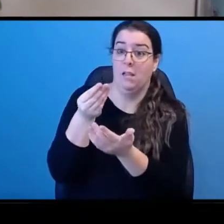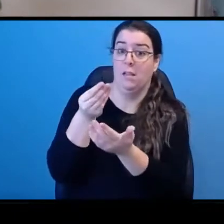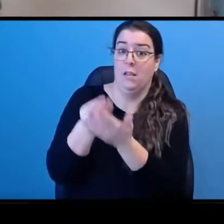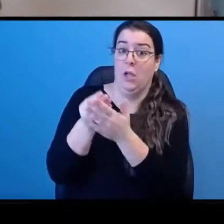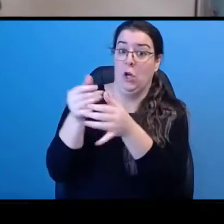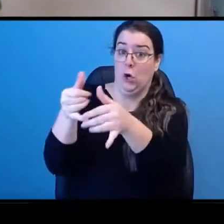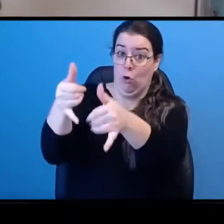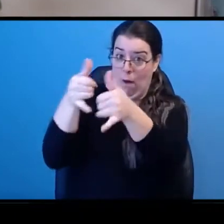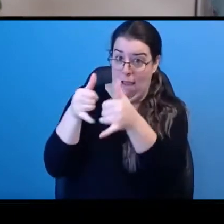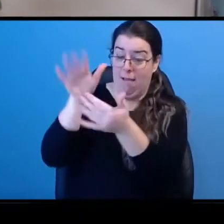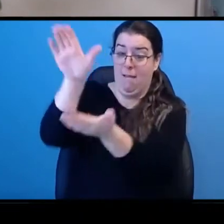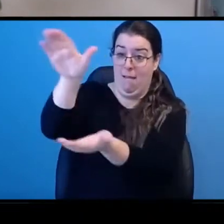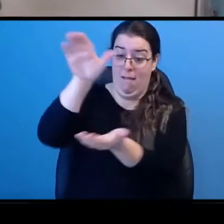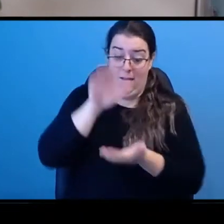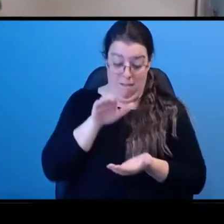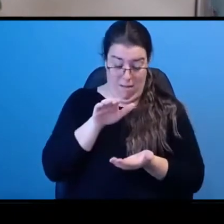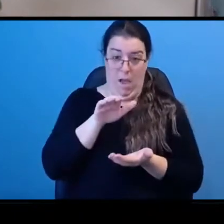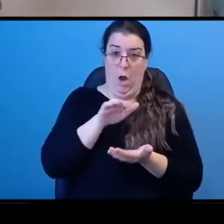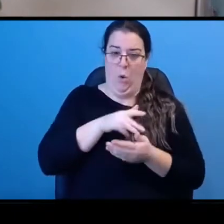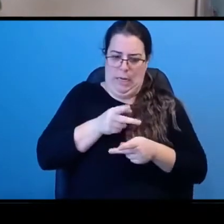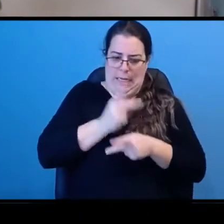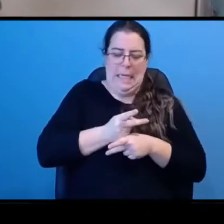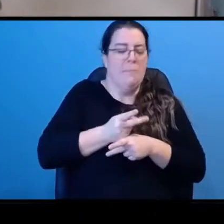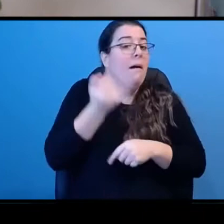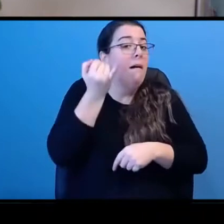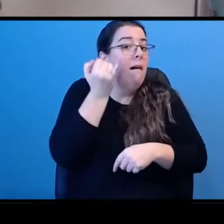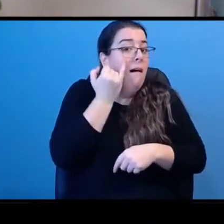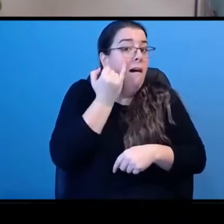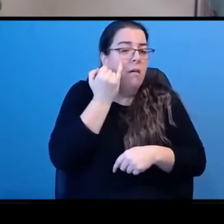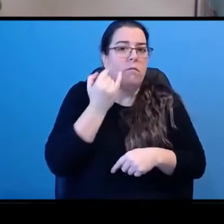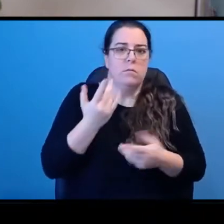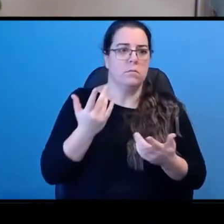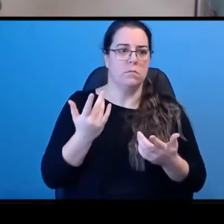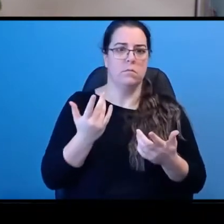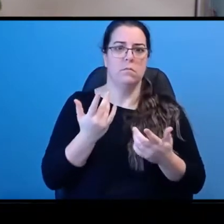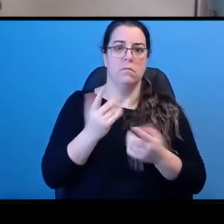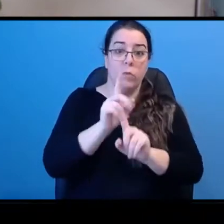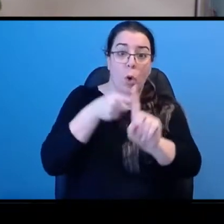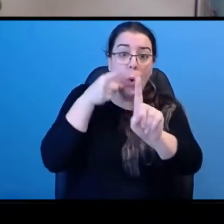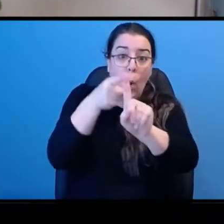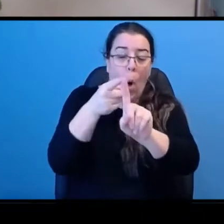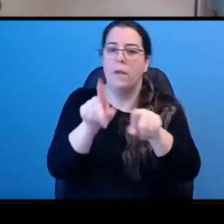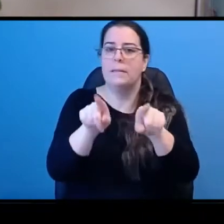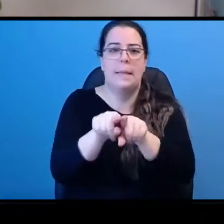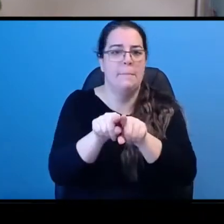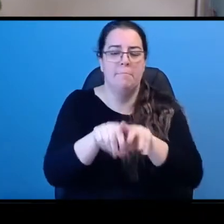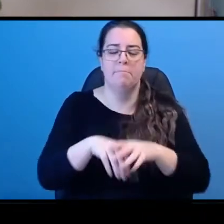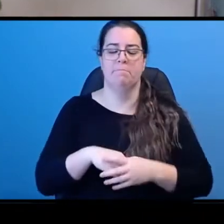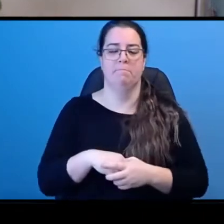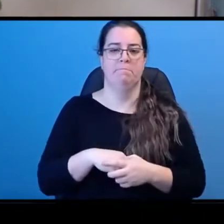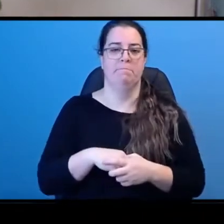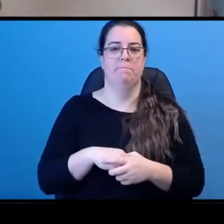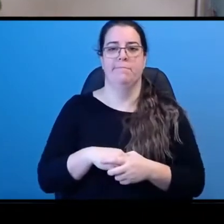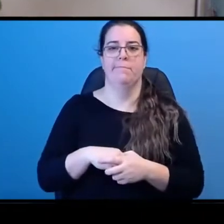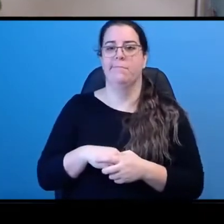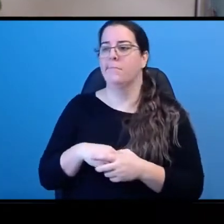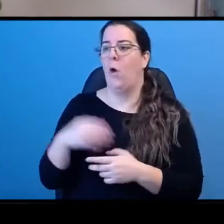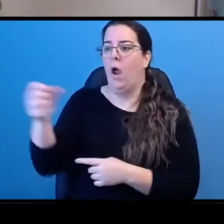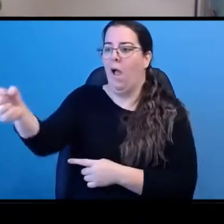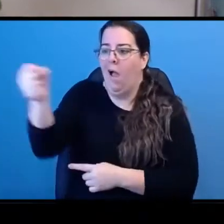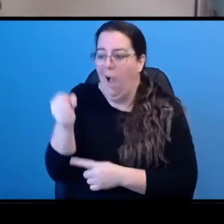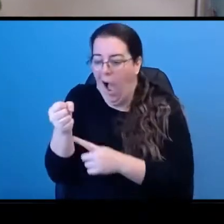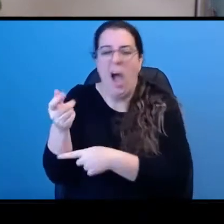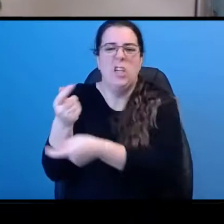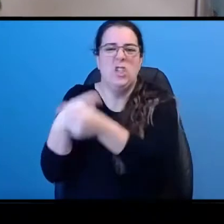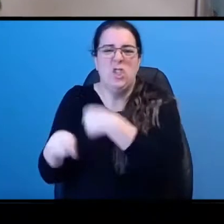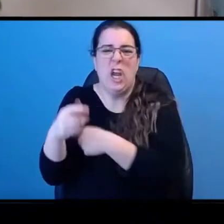and the guidelines of that grant, it's okay if people change. You said you were going to work with one person, but now you're working with